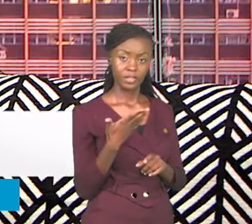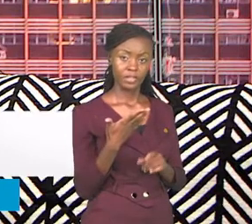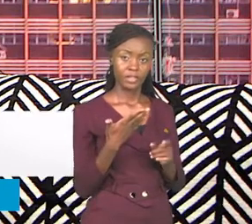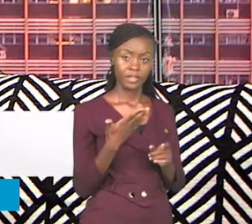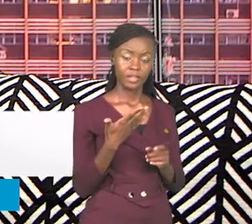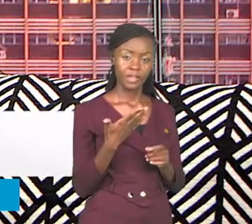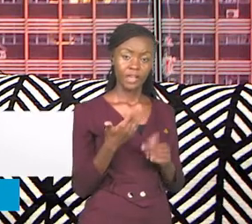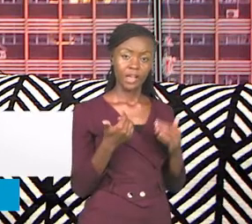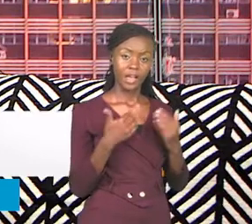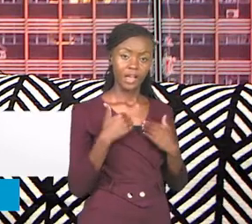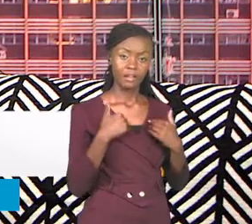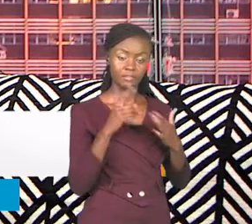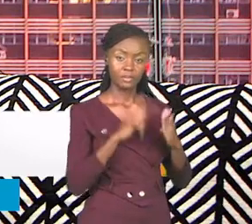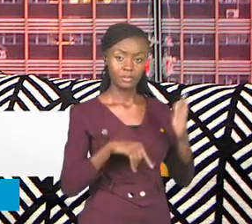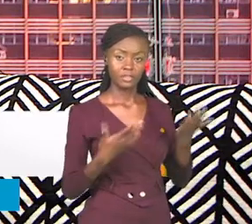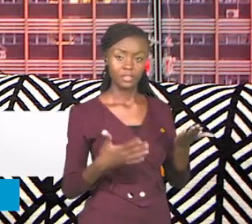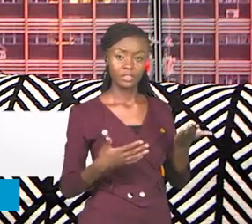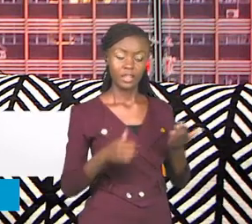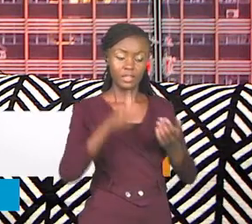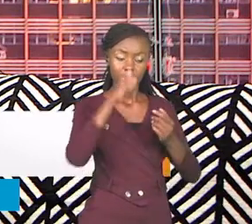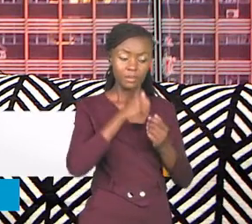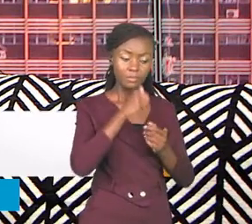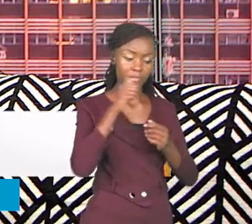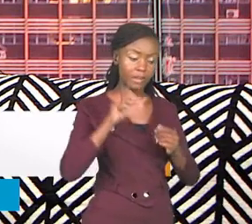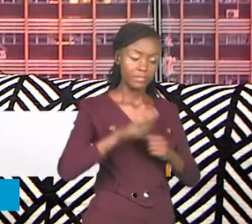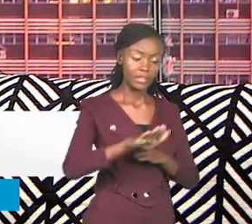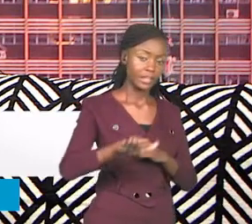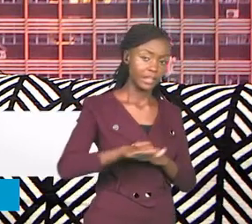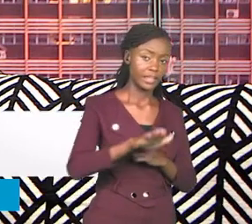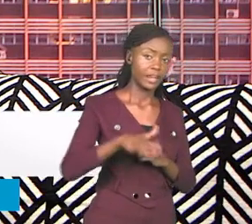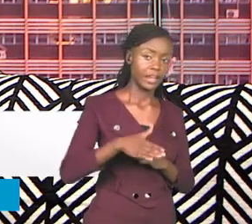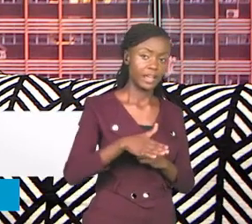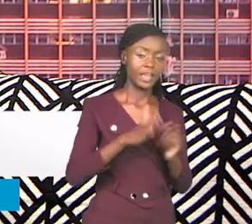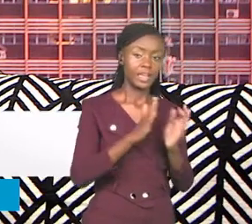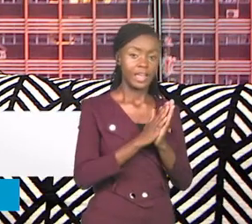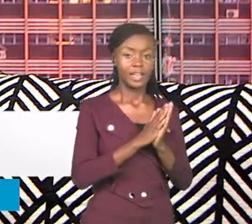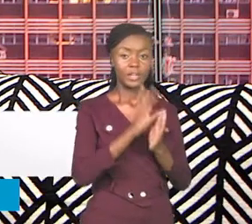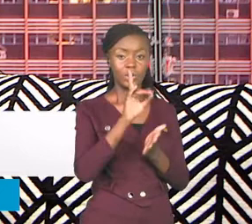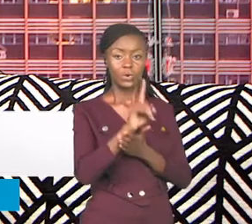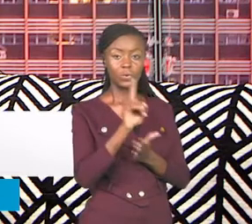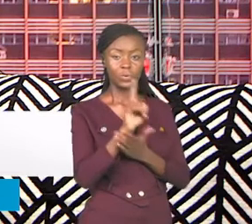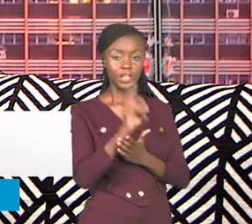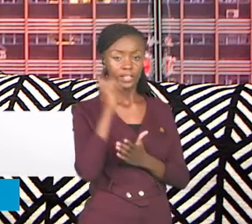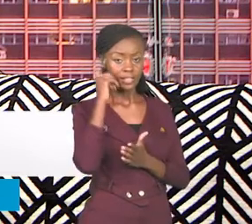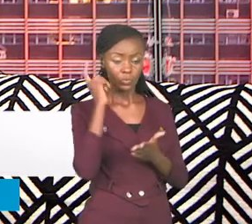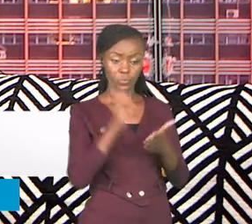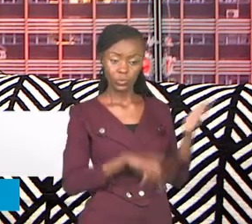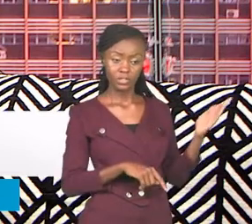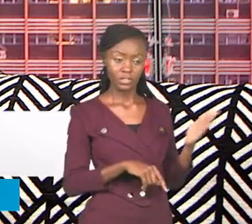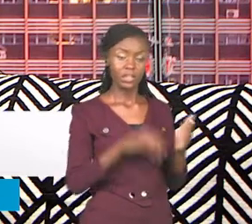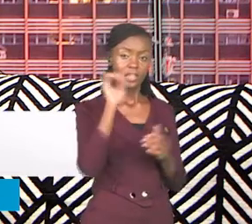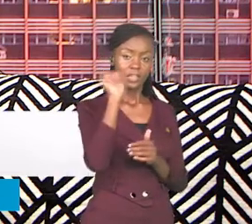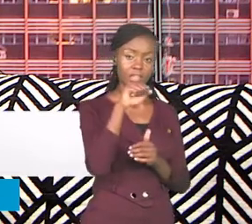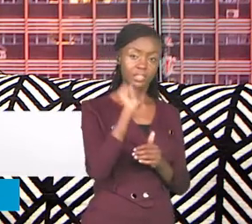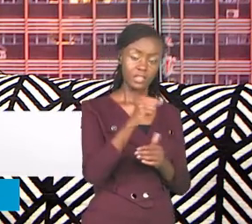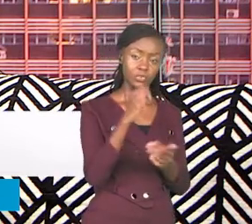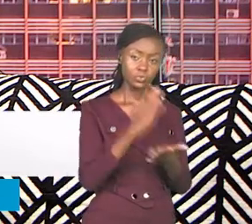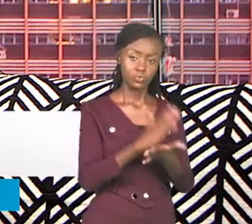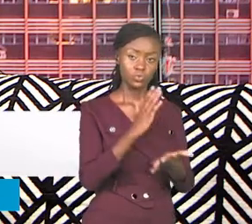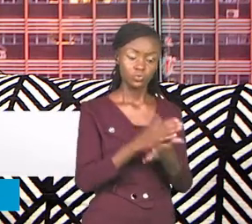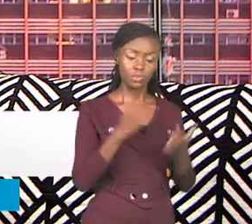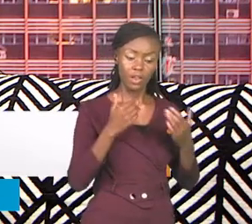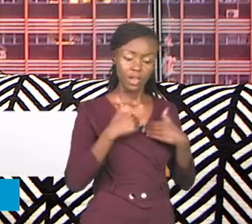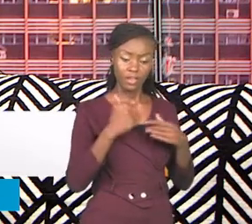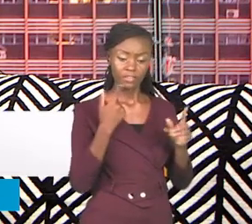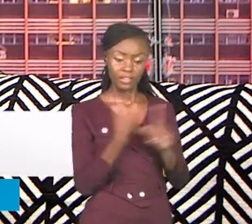also pulled in the private sector. And one of the proposals was, yes, as much as we do sensitization and